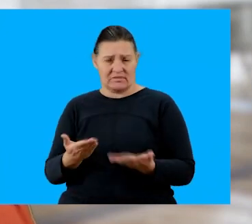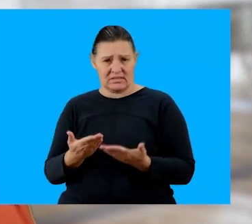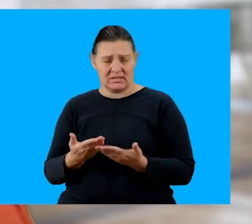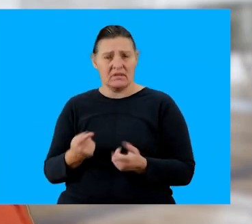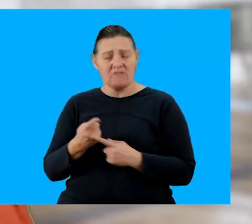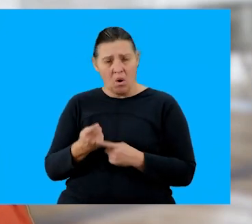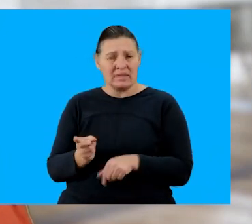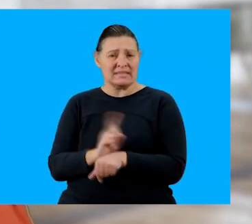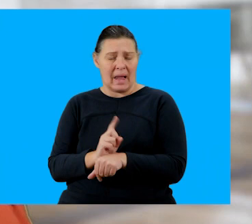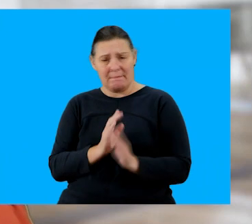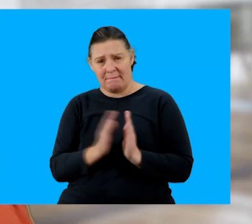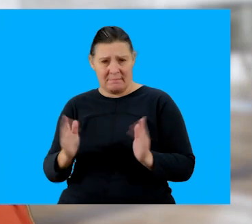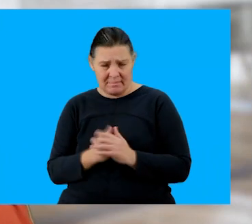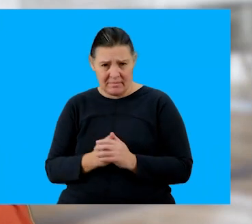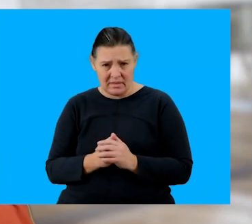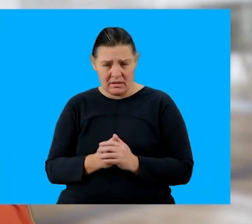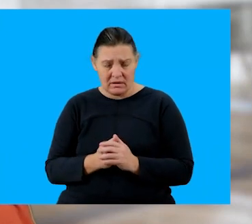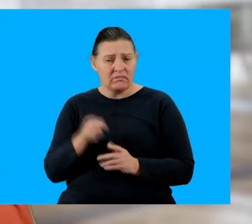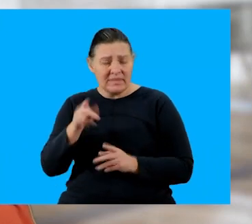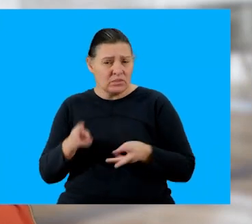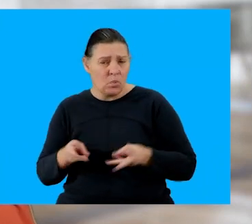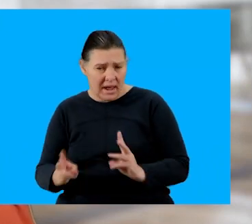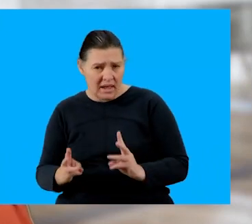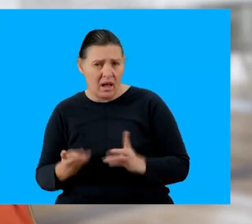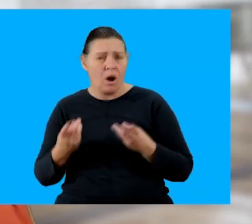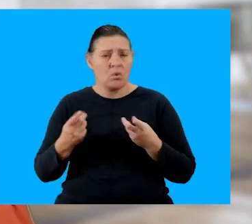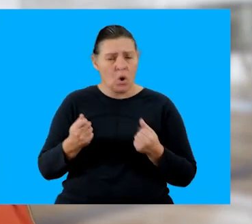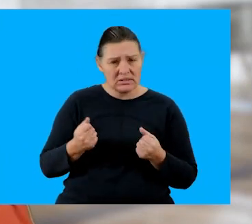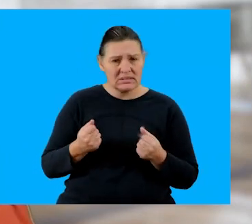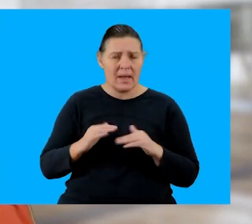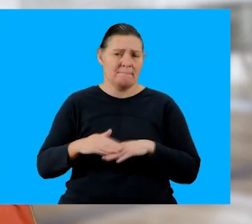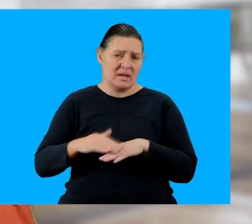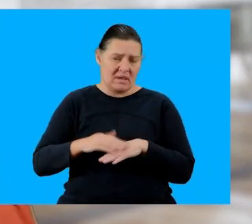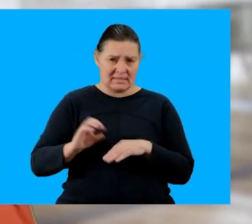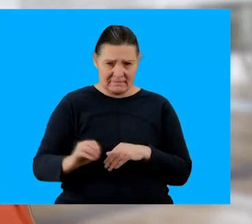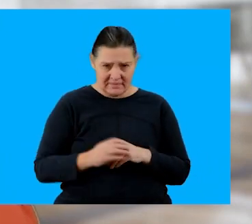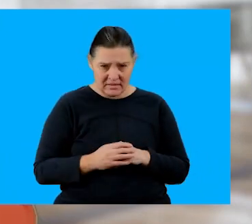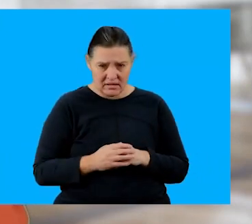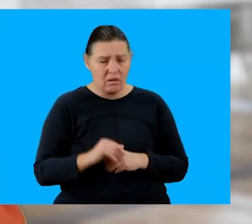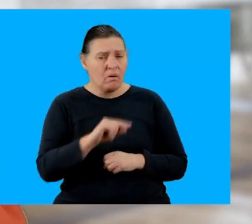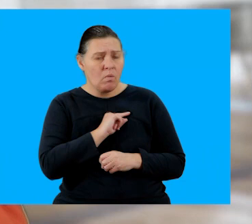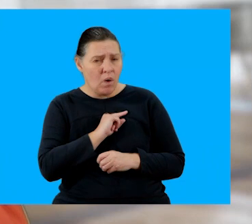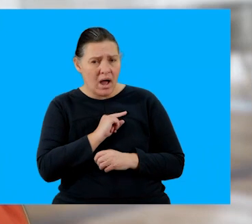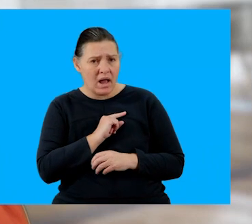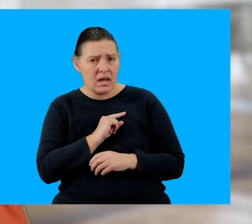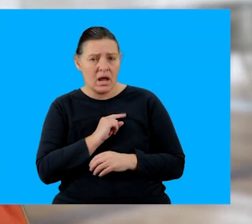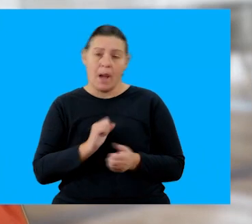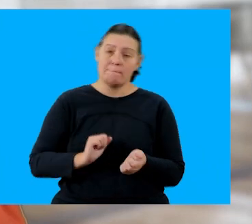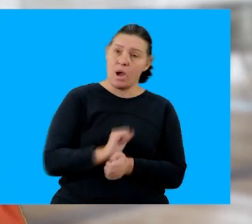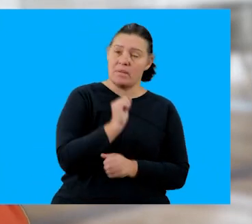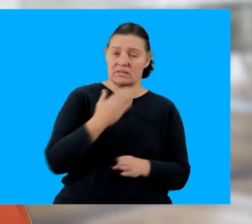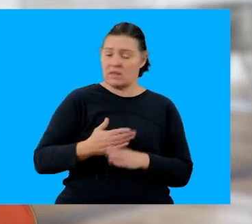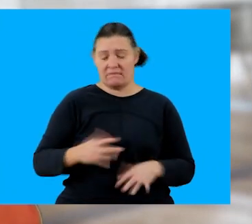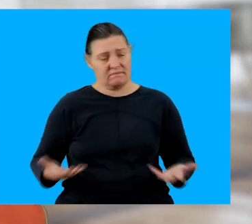have rendered for that particular time. So in that way, costs are being minimized because there are no permanent employees